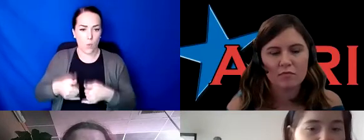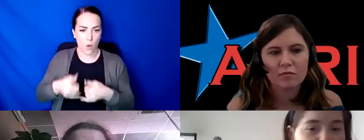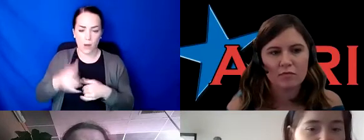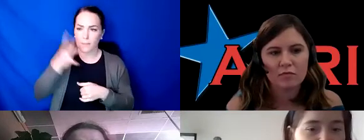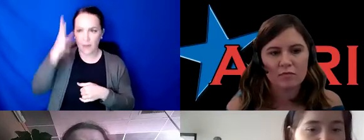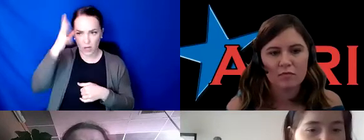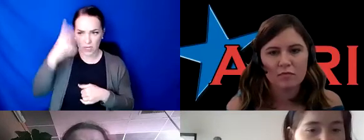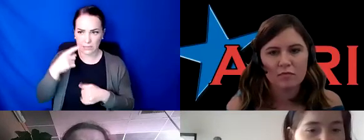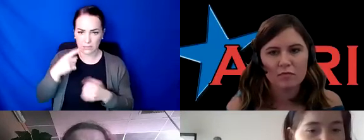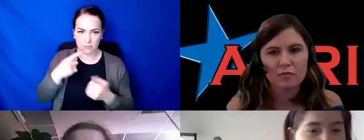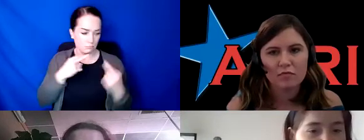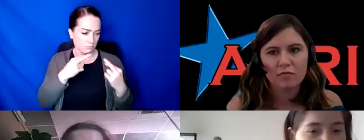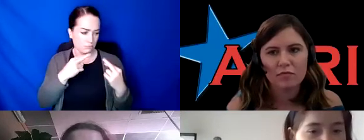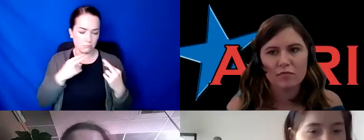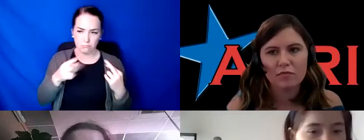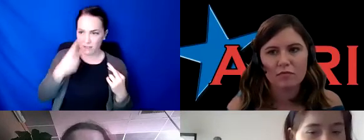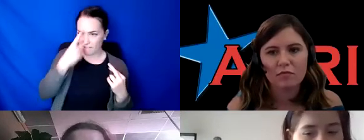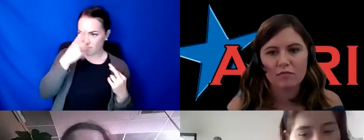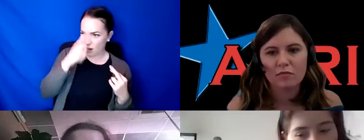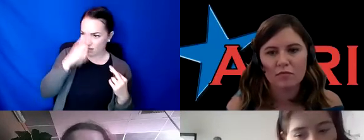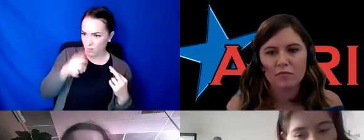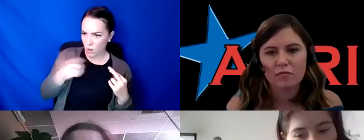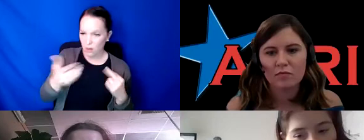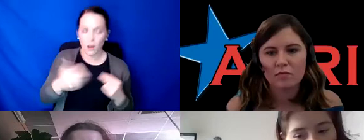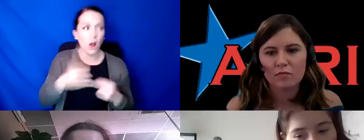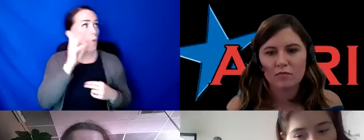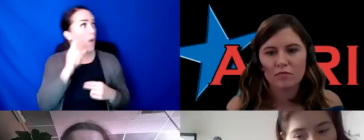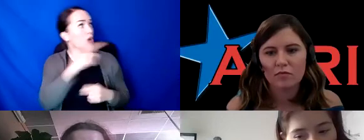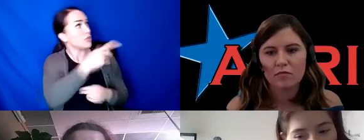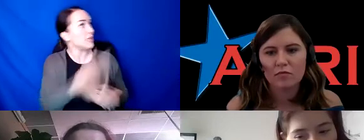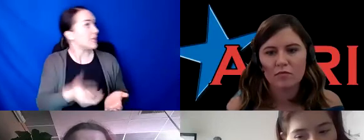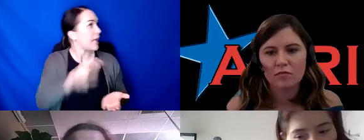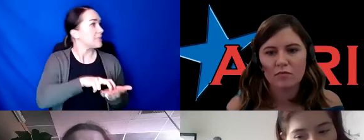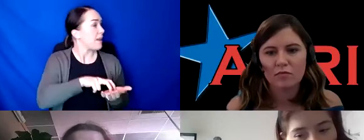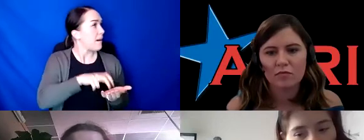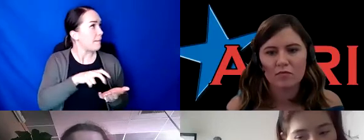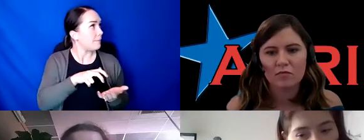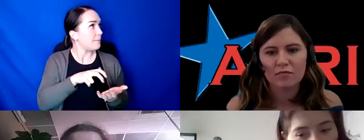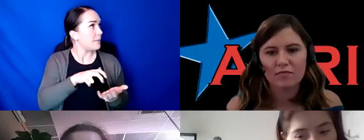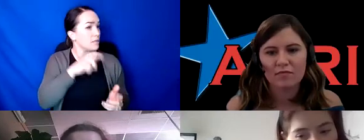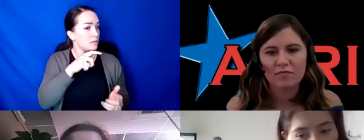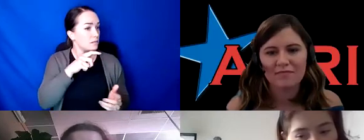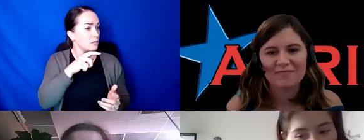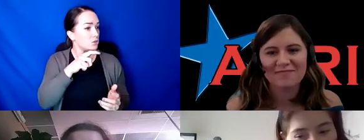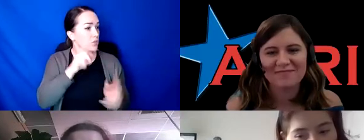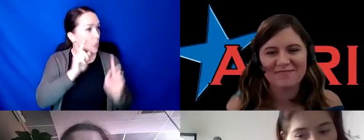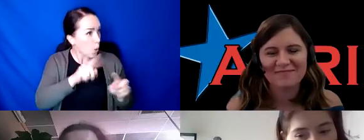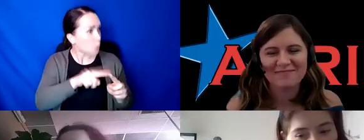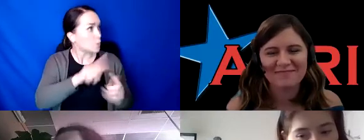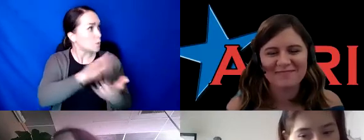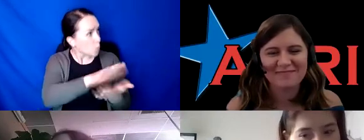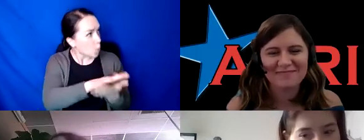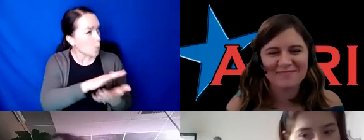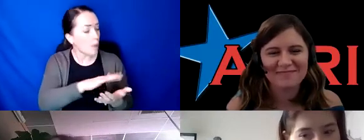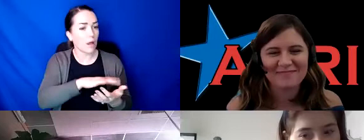why. And they said, oh, well, because she, you know, gets up and goes to school, and, you